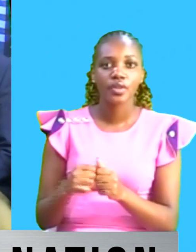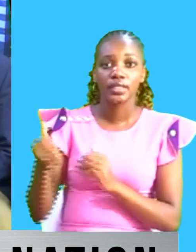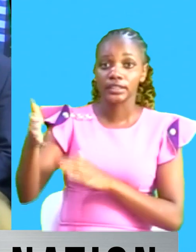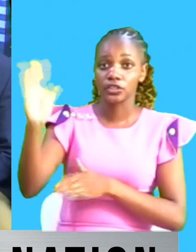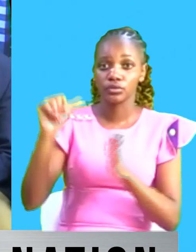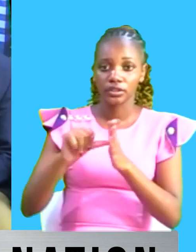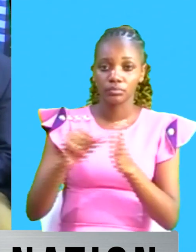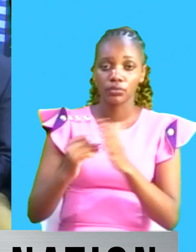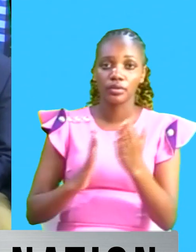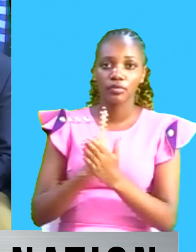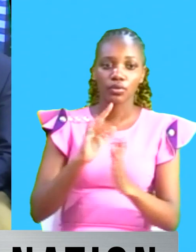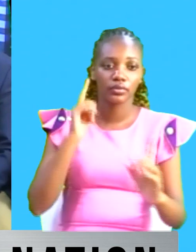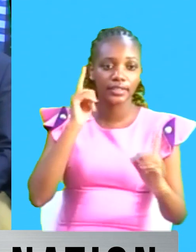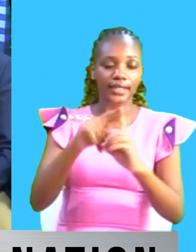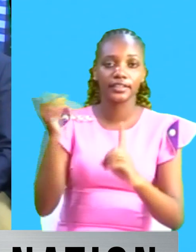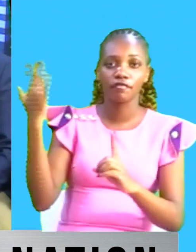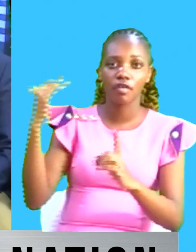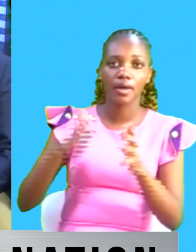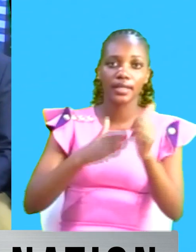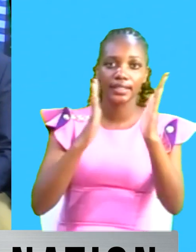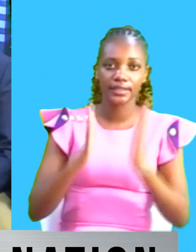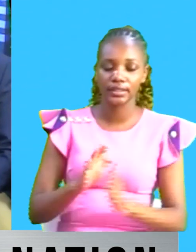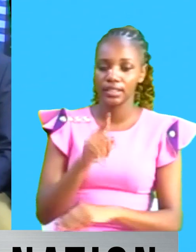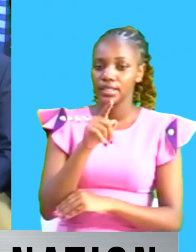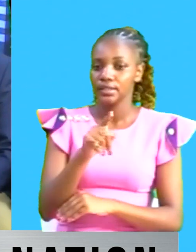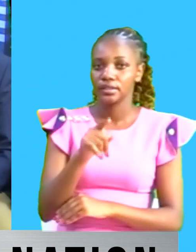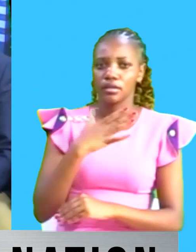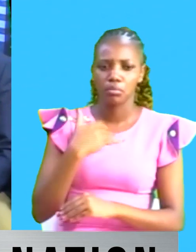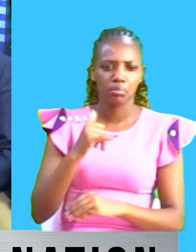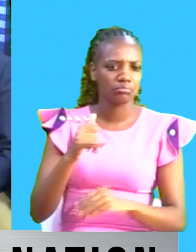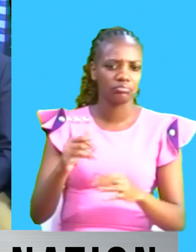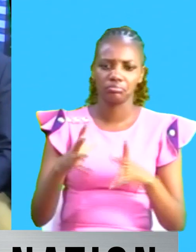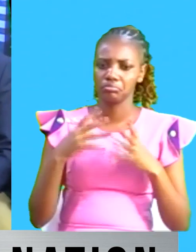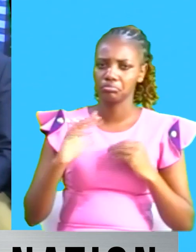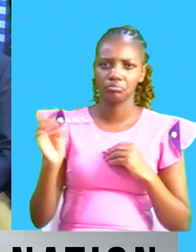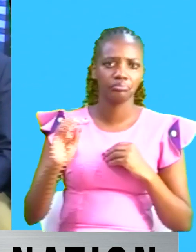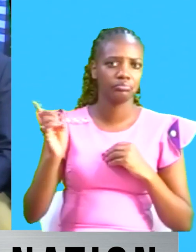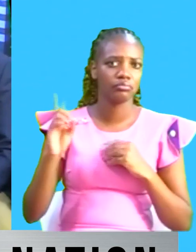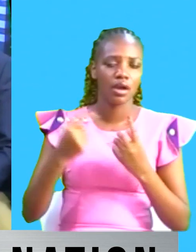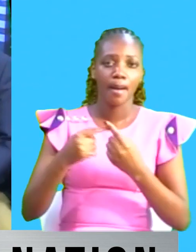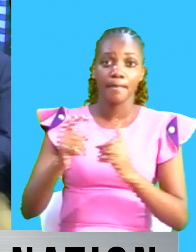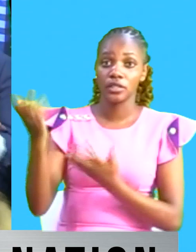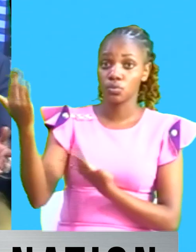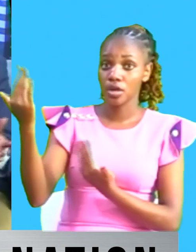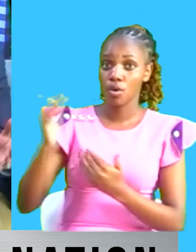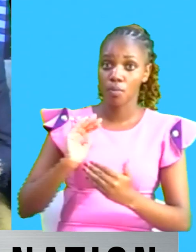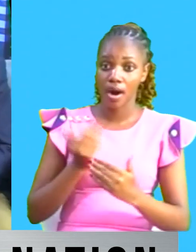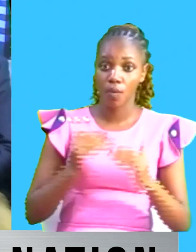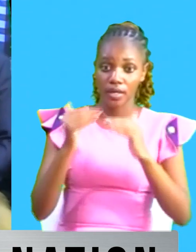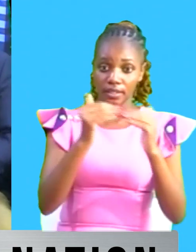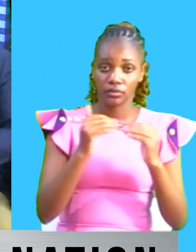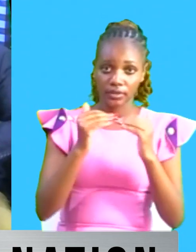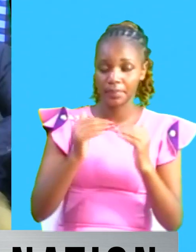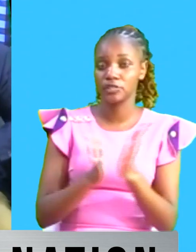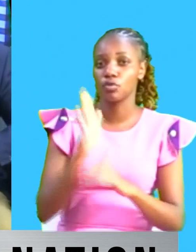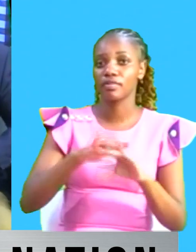targeting former leaders is not something that we want to get into. We hope that our democracy had grown beyond